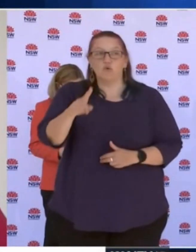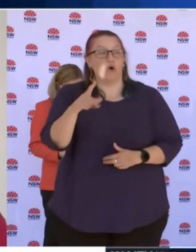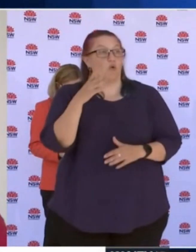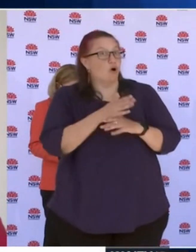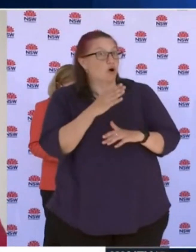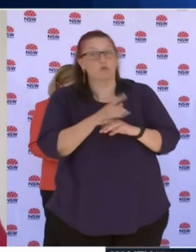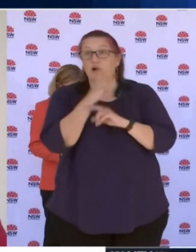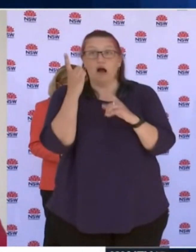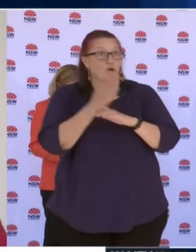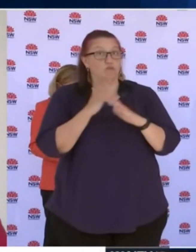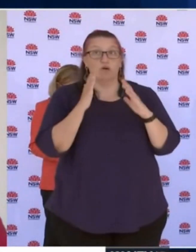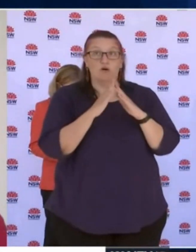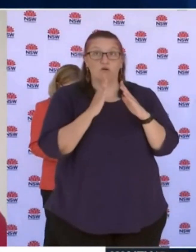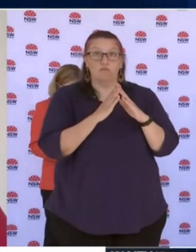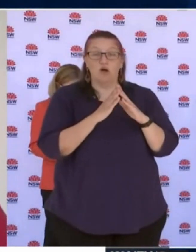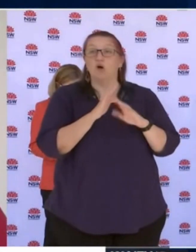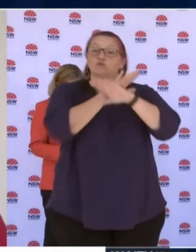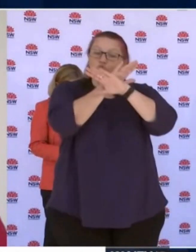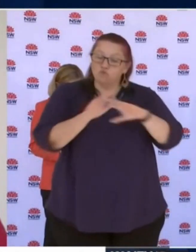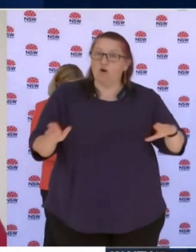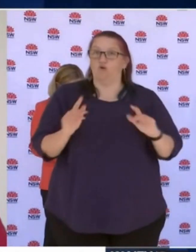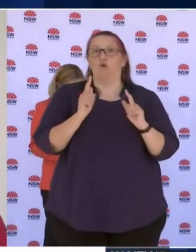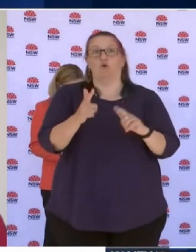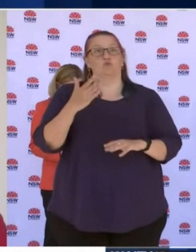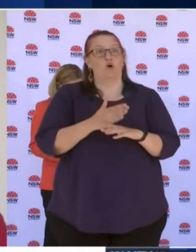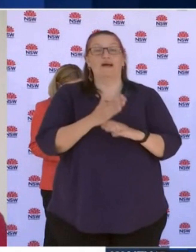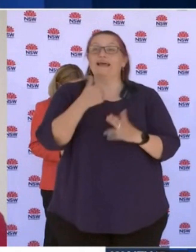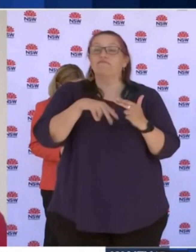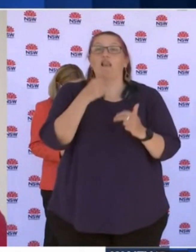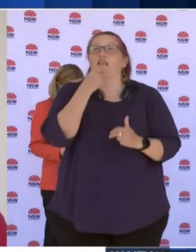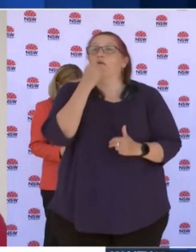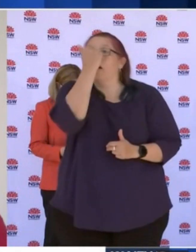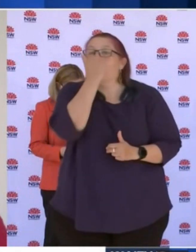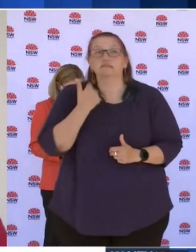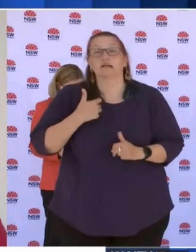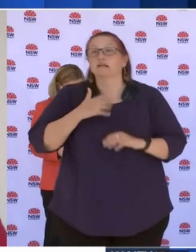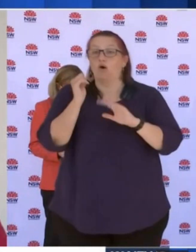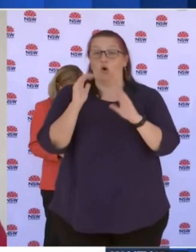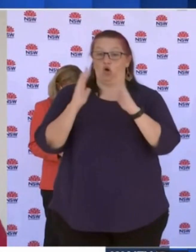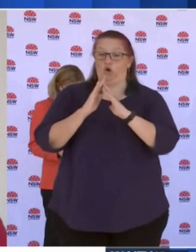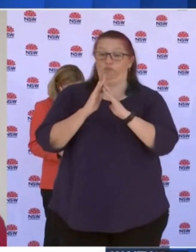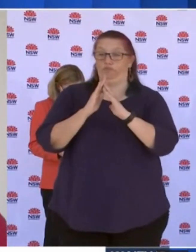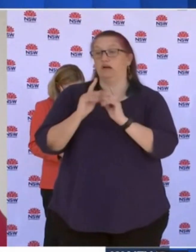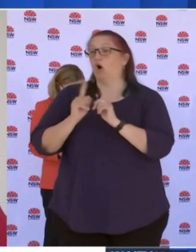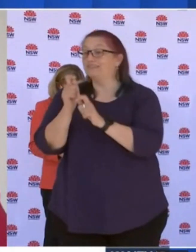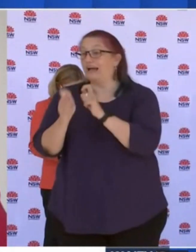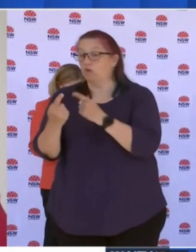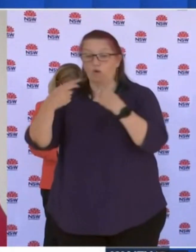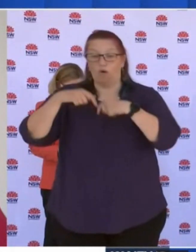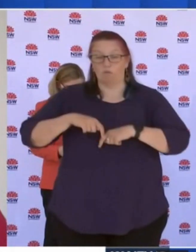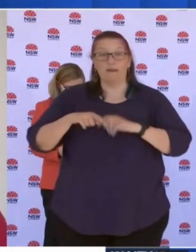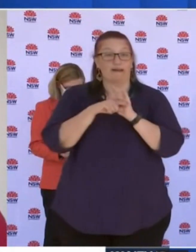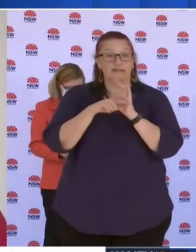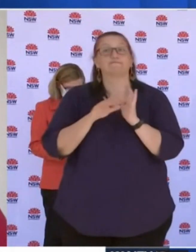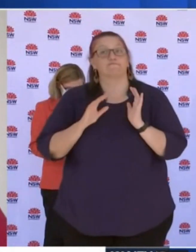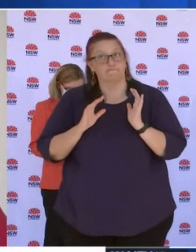is so transmissible, so infectious, that even, as we know, a fleeting passing can have that impact. I